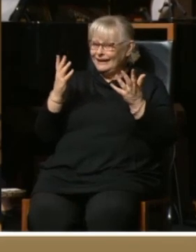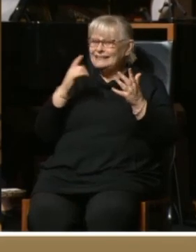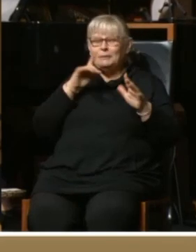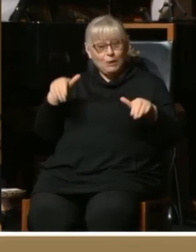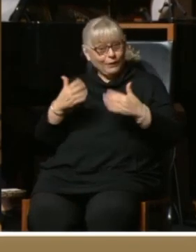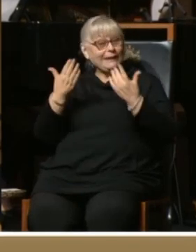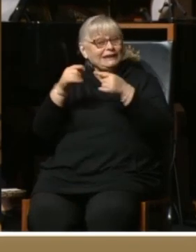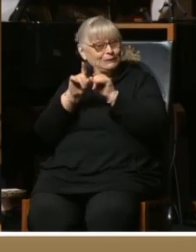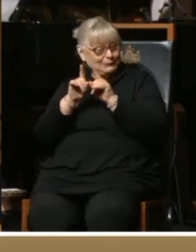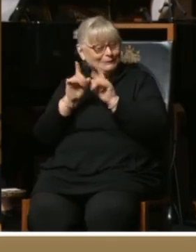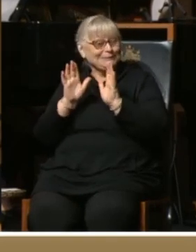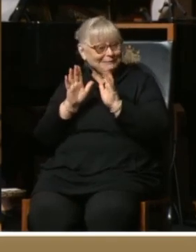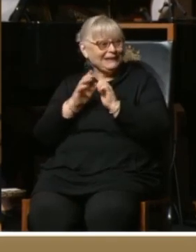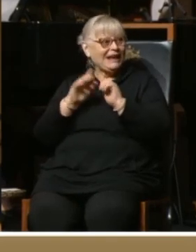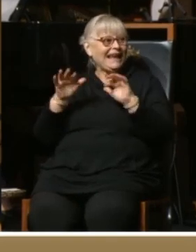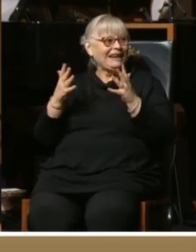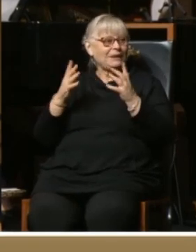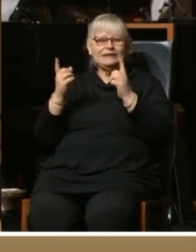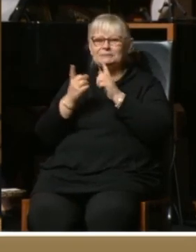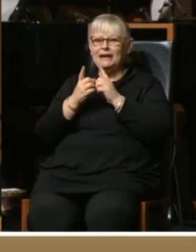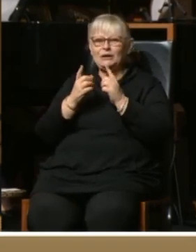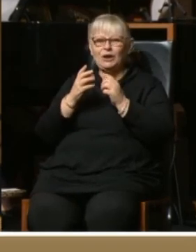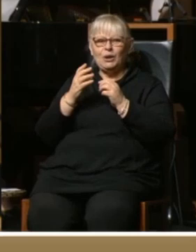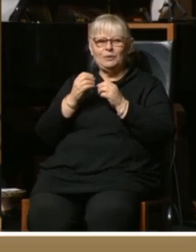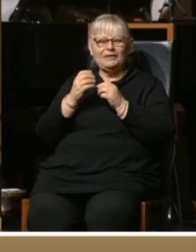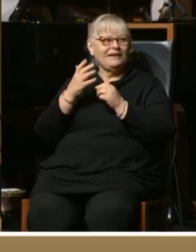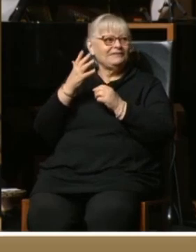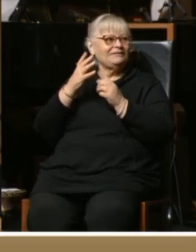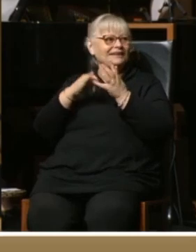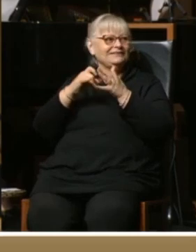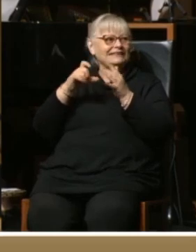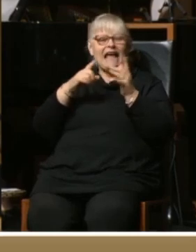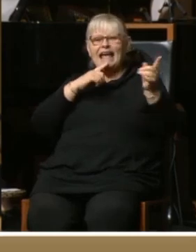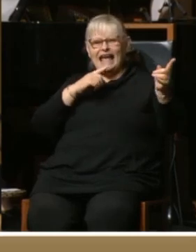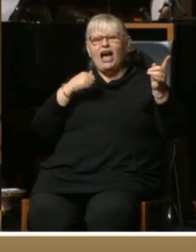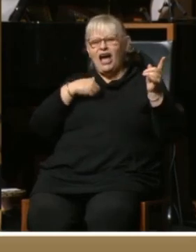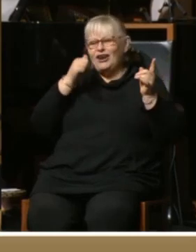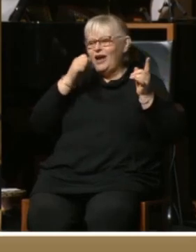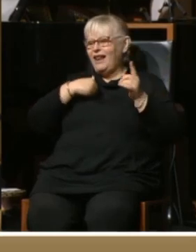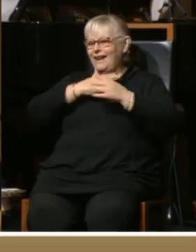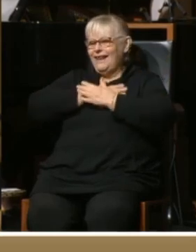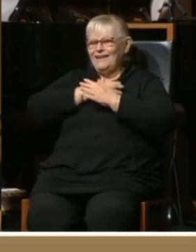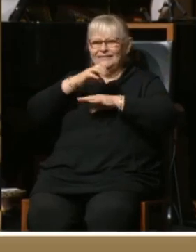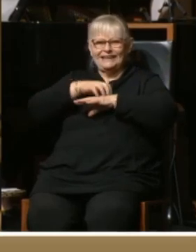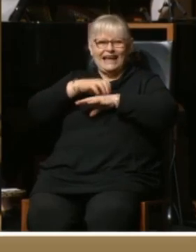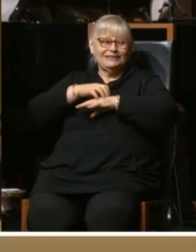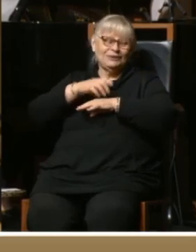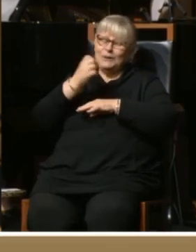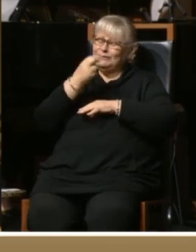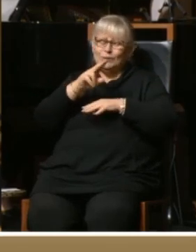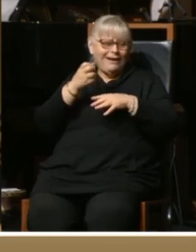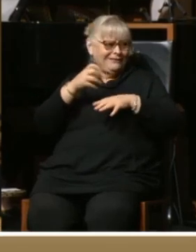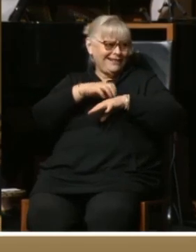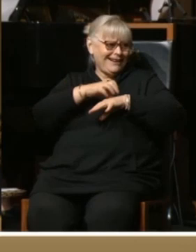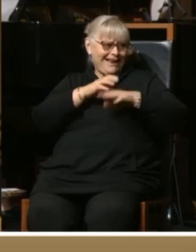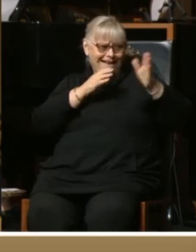birthday. And anyone who's met me for 5 seconds knows that I like cake. And what birthday can be complete without